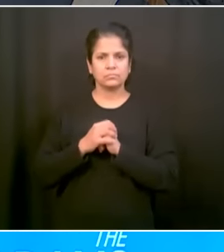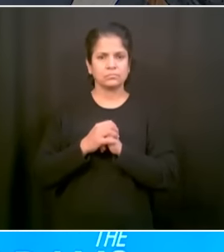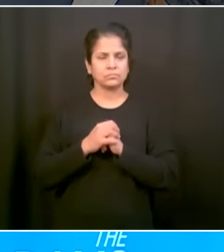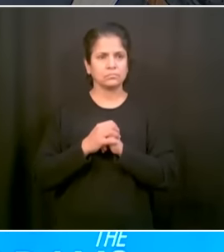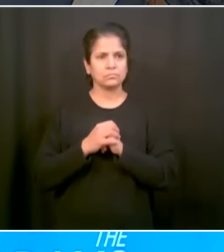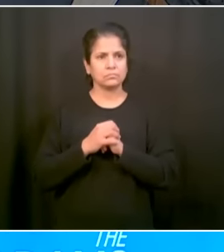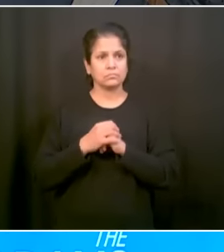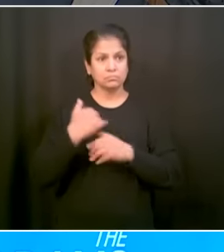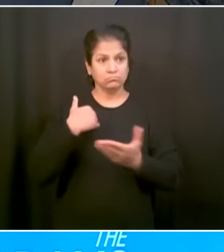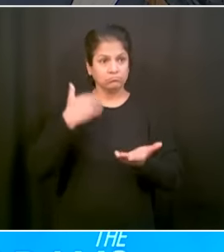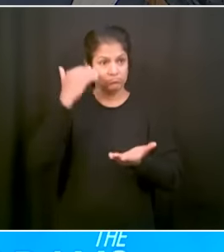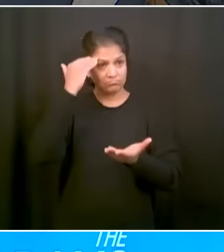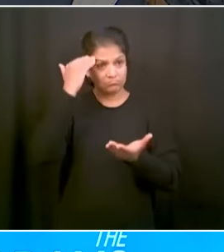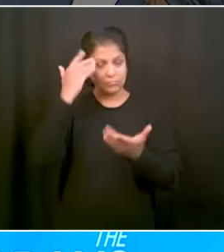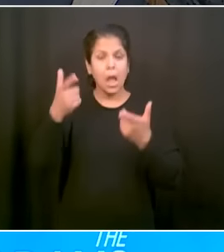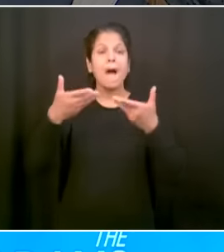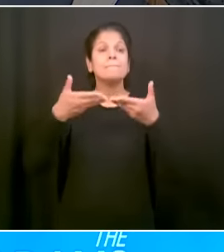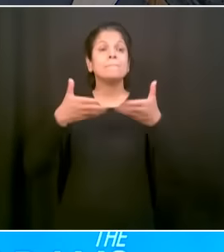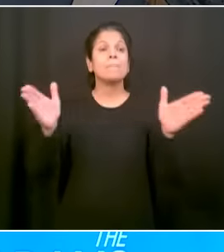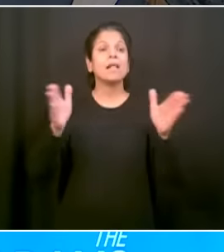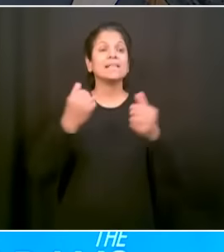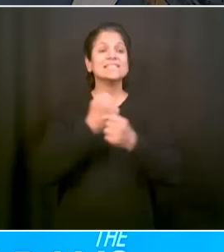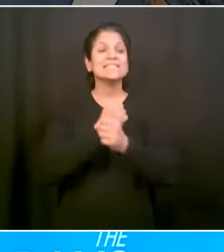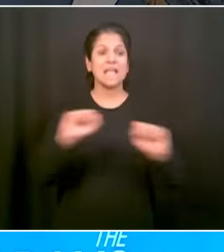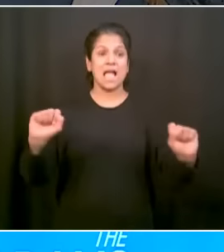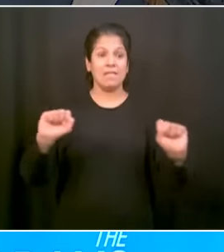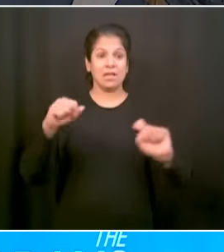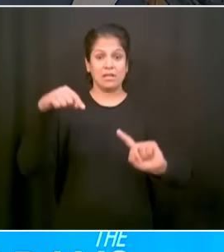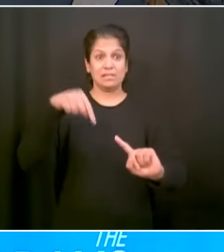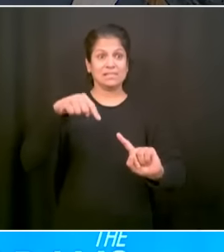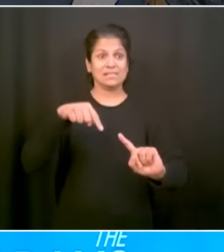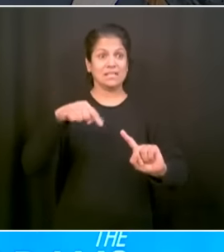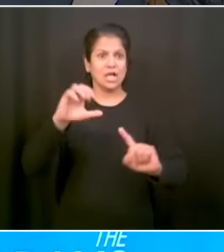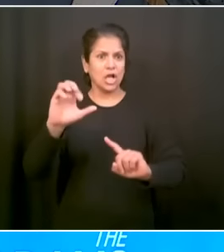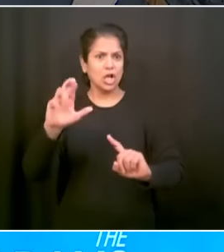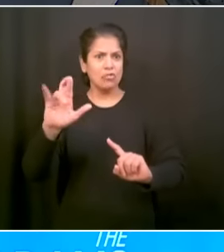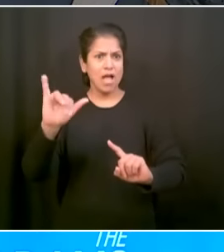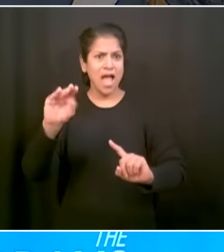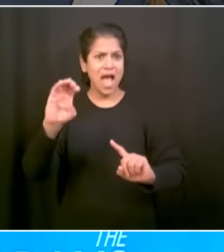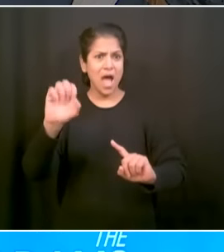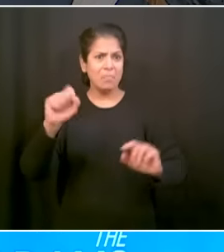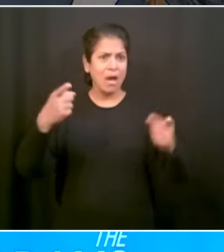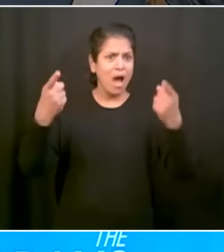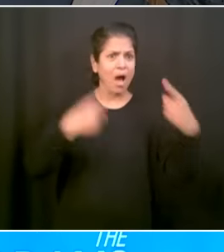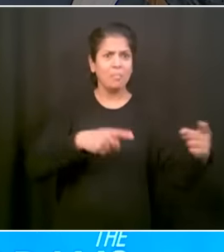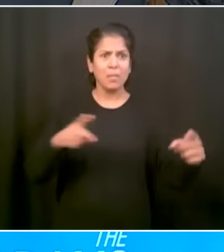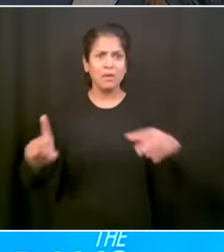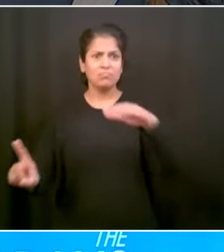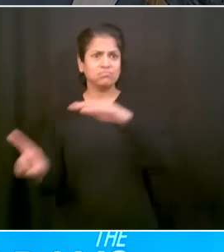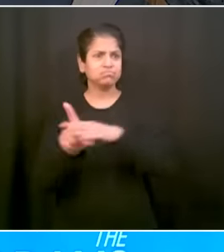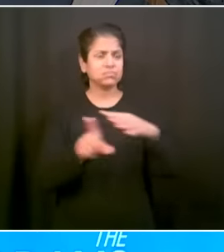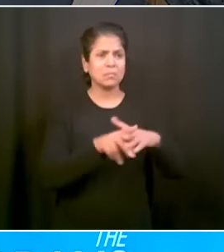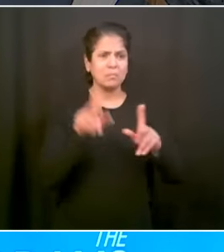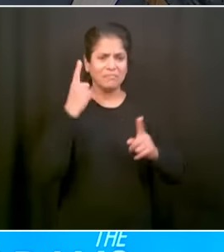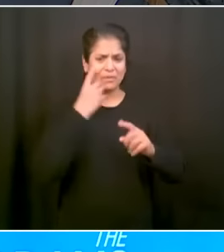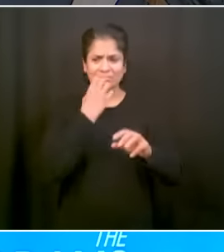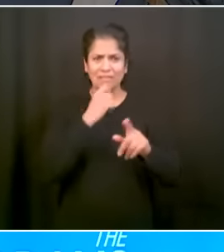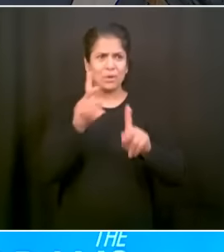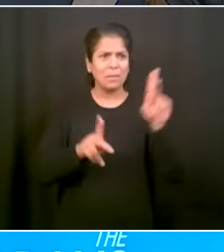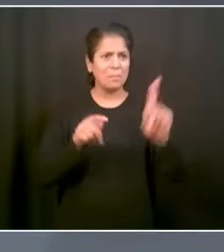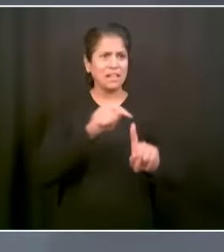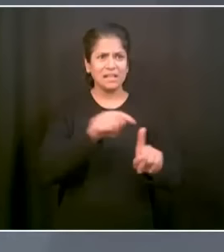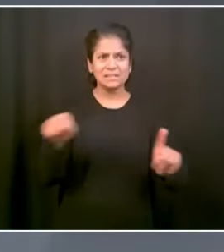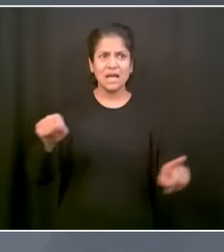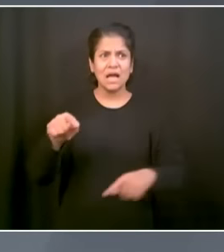for New Yorkers. Are cuts to the NYPD on the table? As you know, they spend a lot of money on overtime. Right now, we are